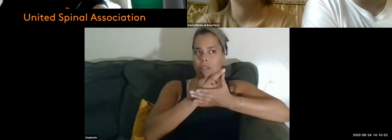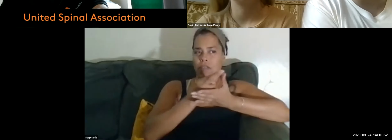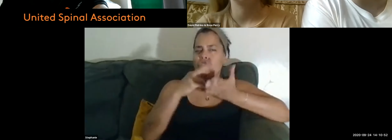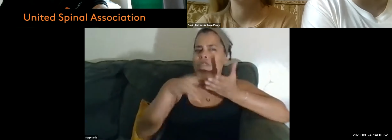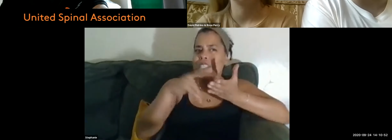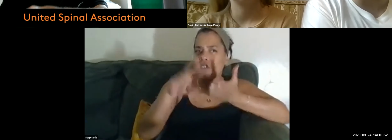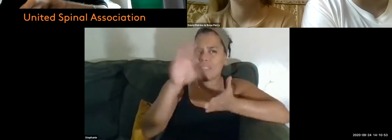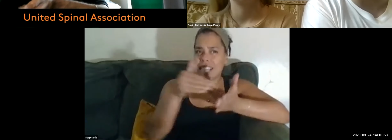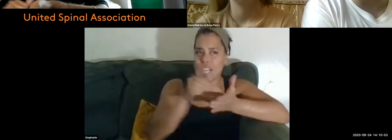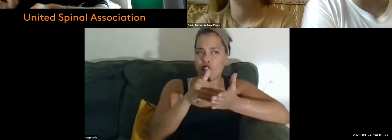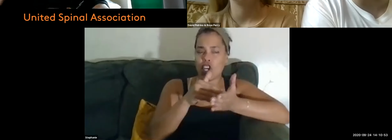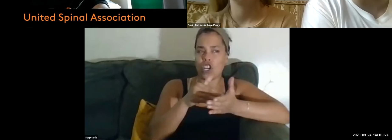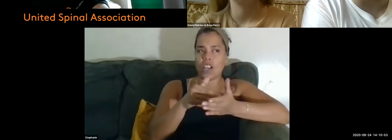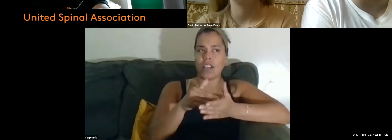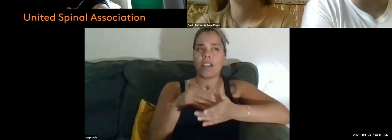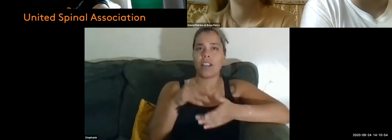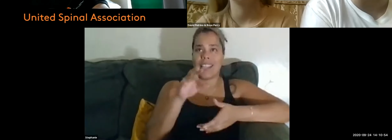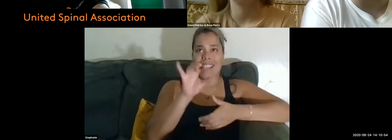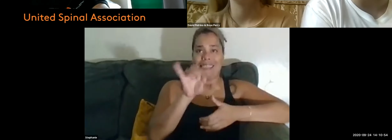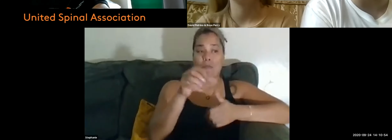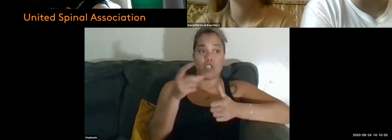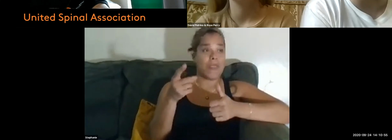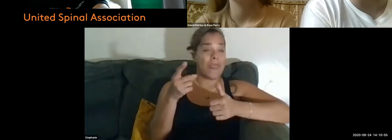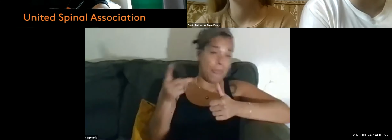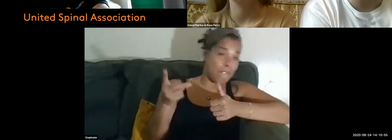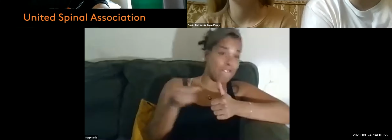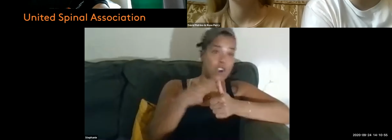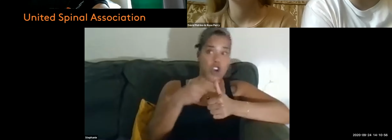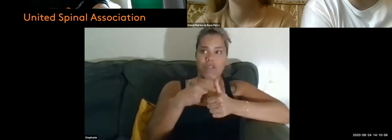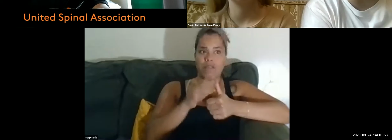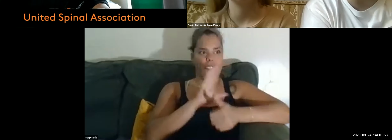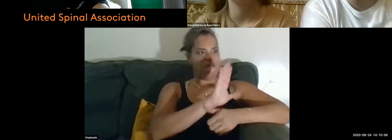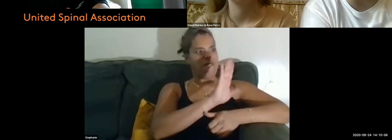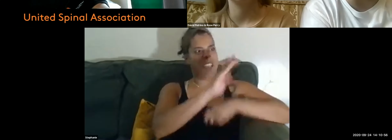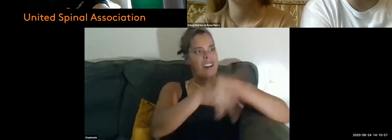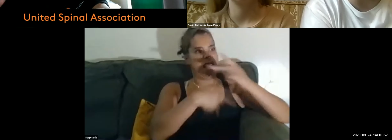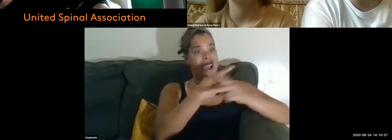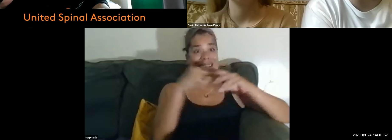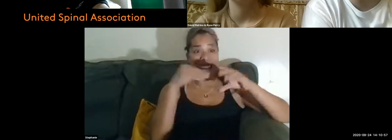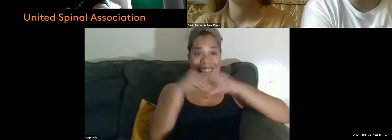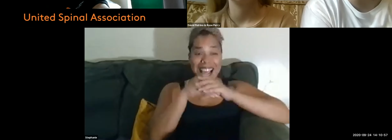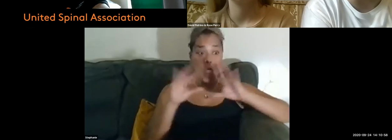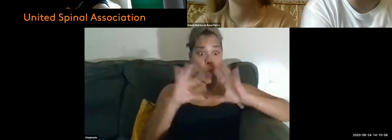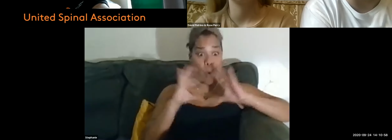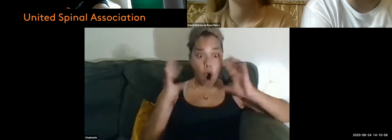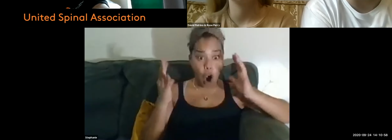it was one of the first of its kind in the world, where we said, there's all this great innovation